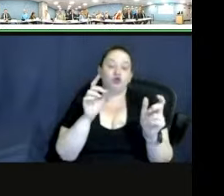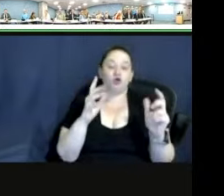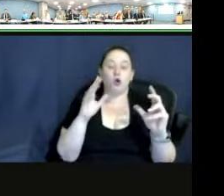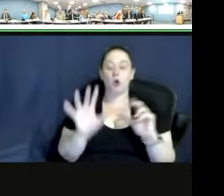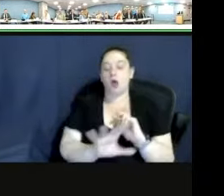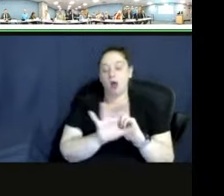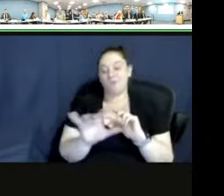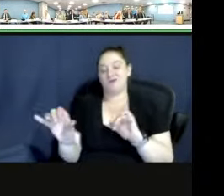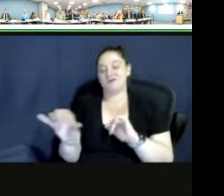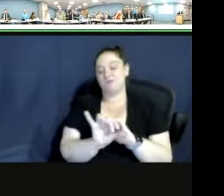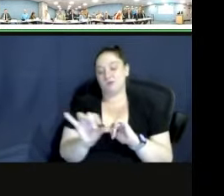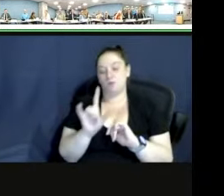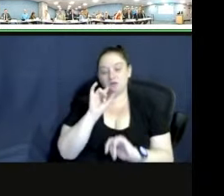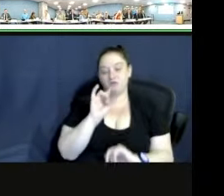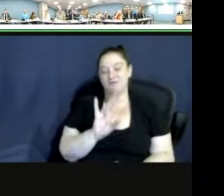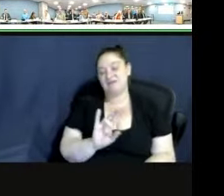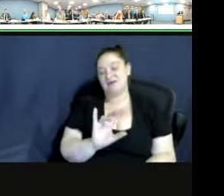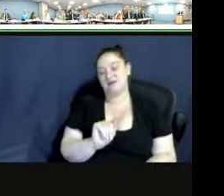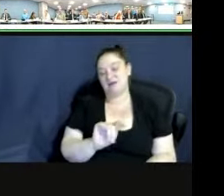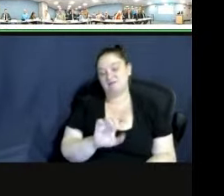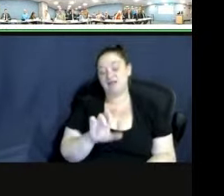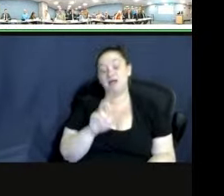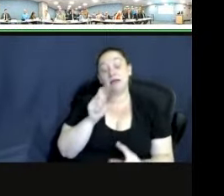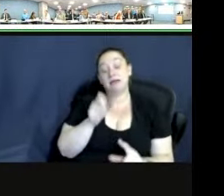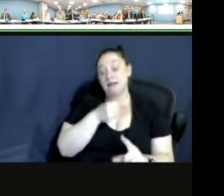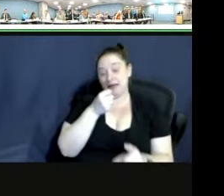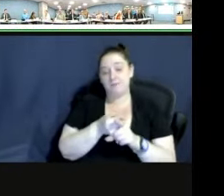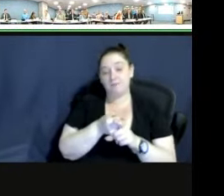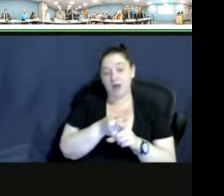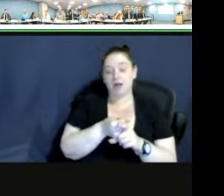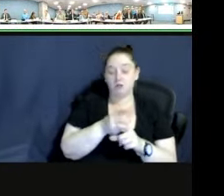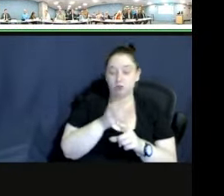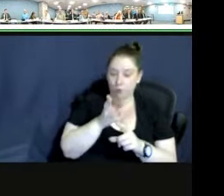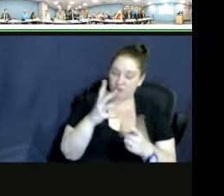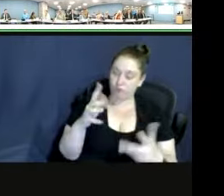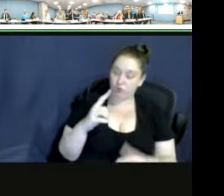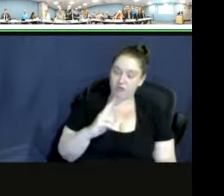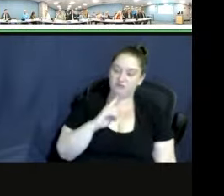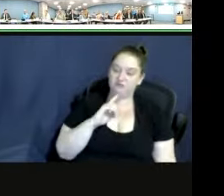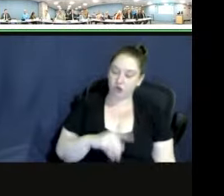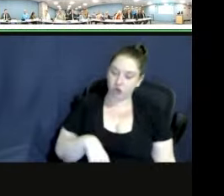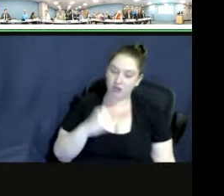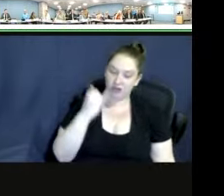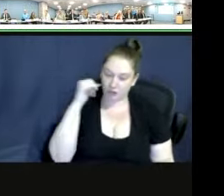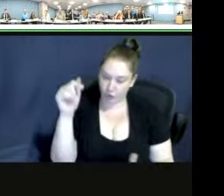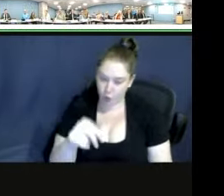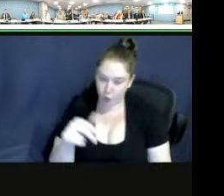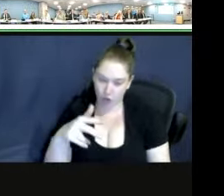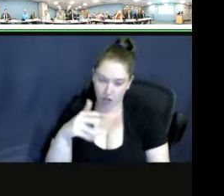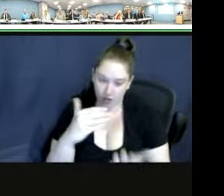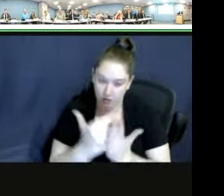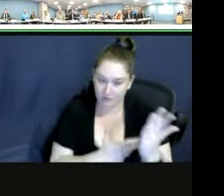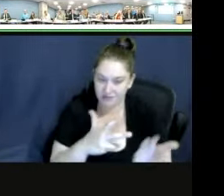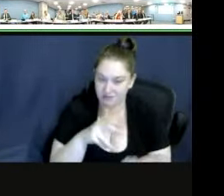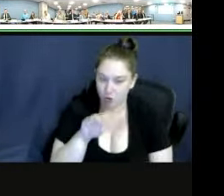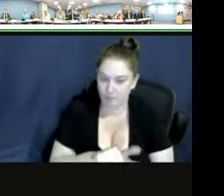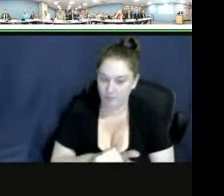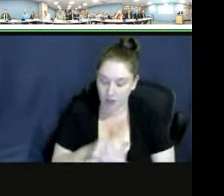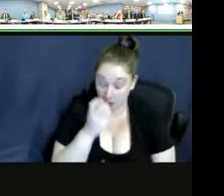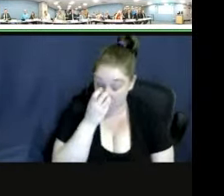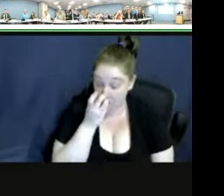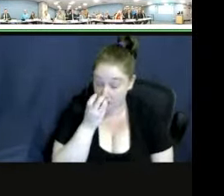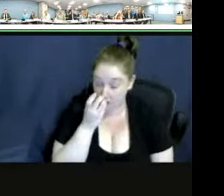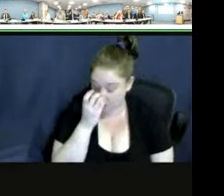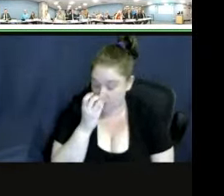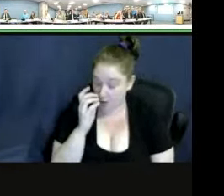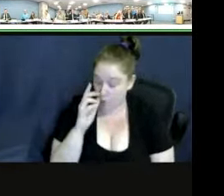there. The impacts are pretty severe. If you look in your packet at the list, it would include, you